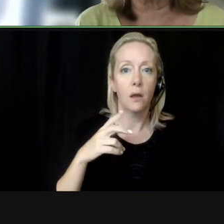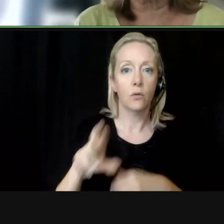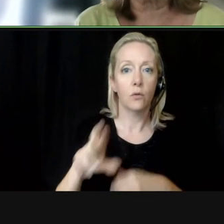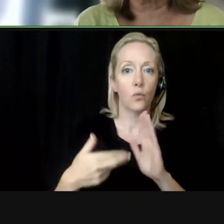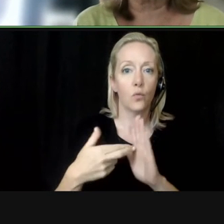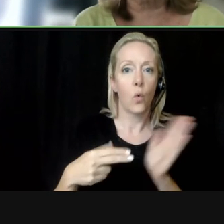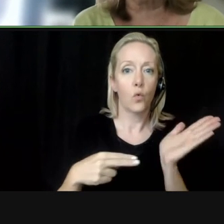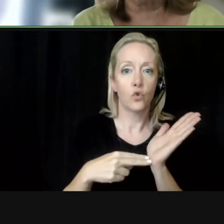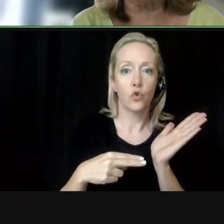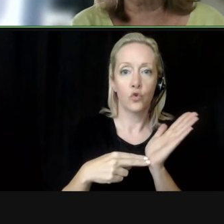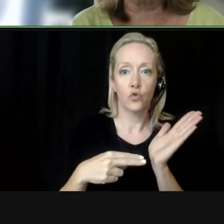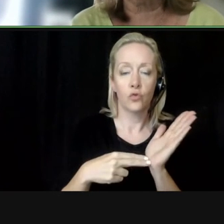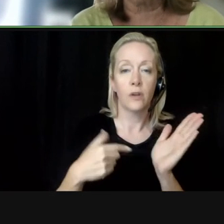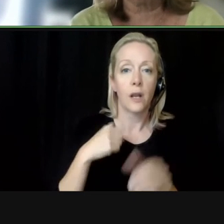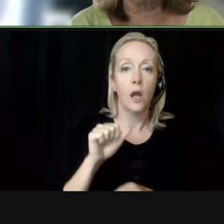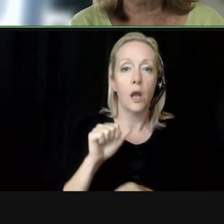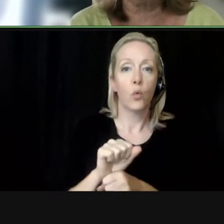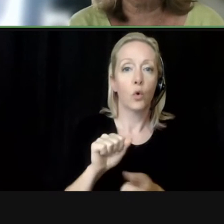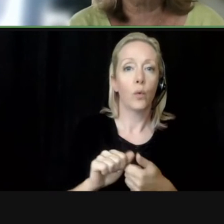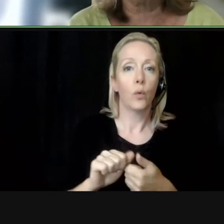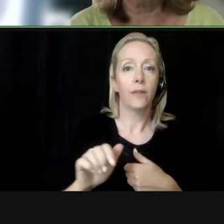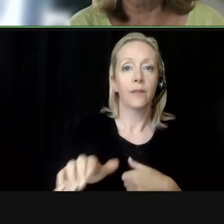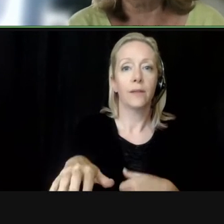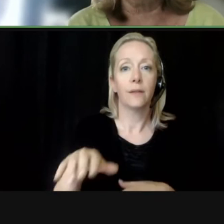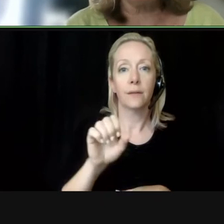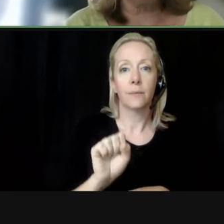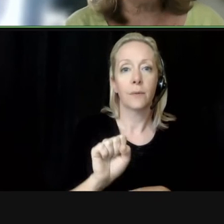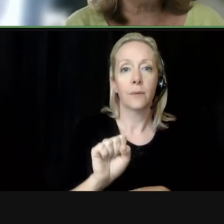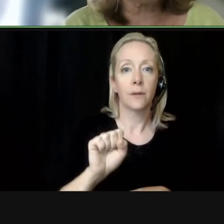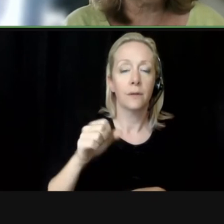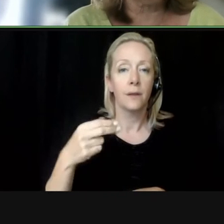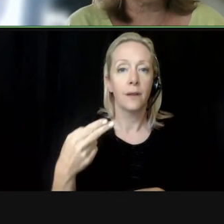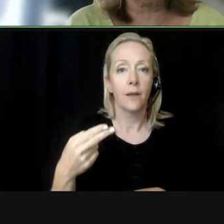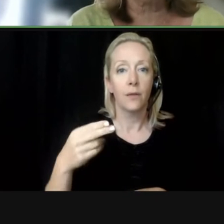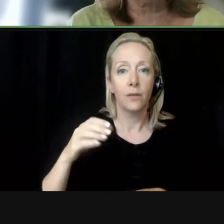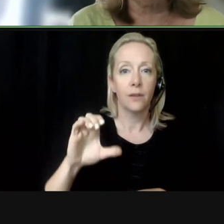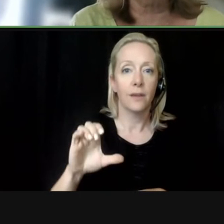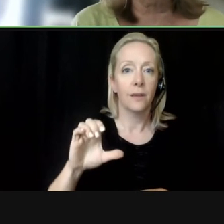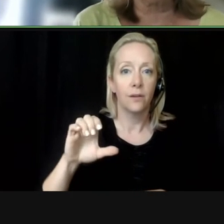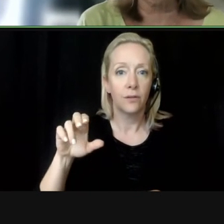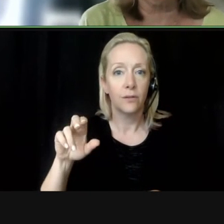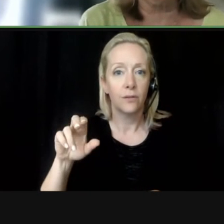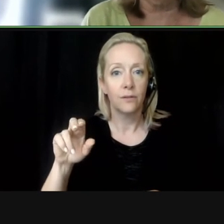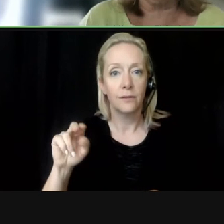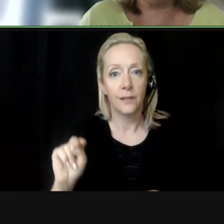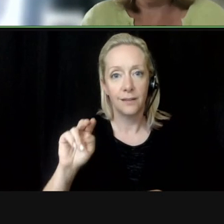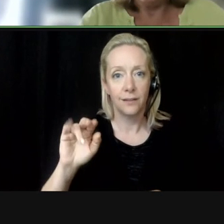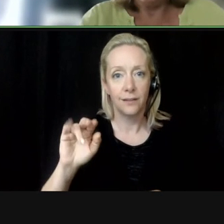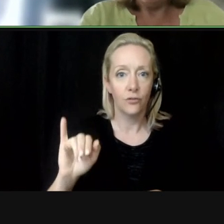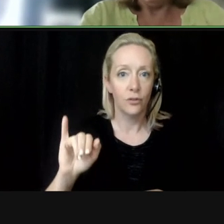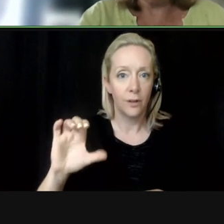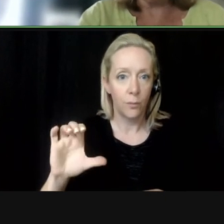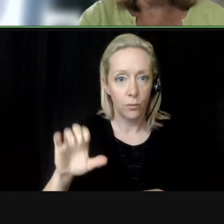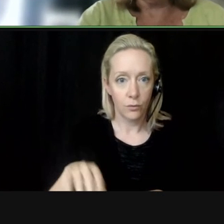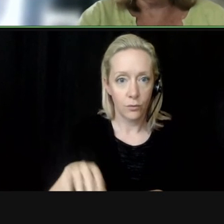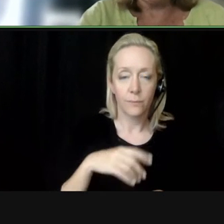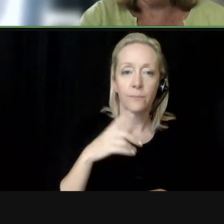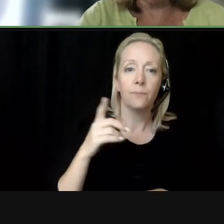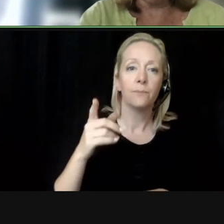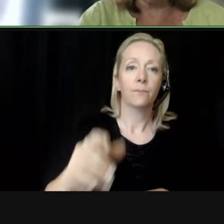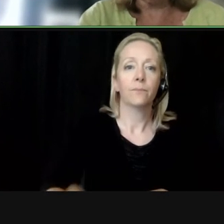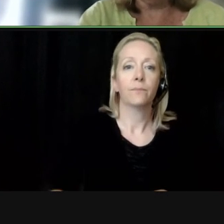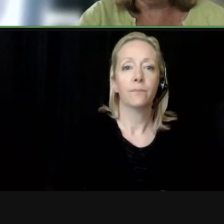which stands for Specialized Healthcare Needs Interagency Collaboration. I am a grant program,